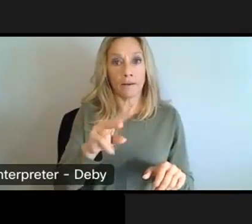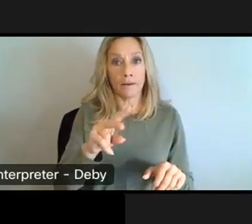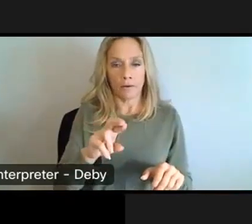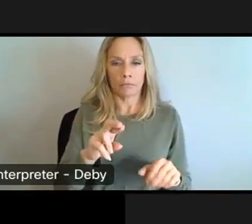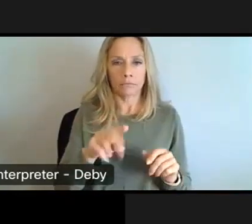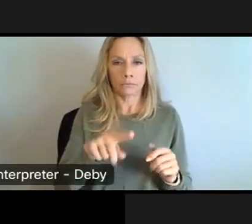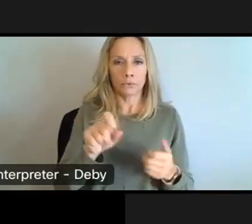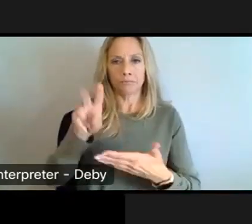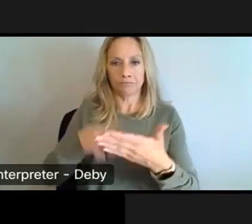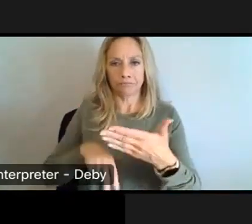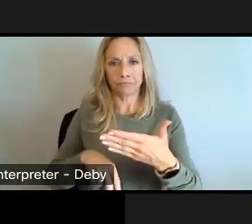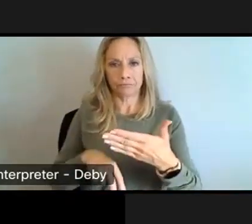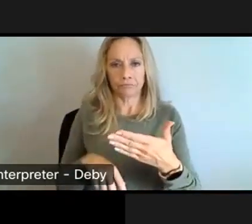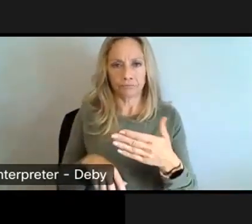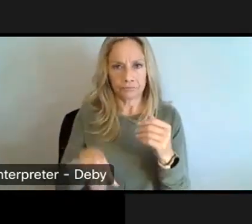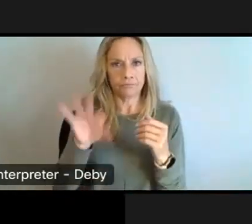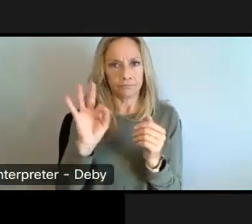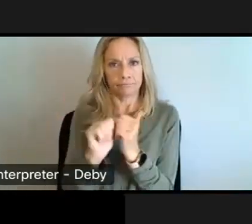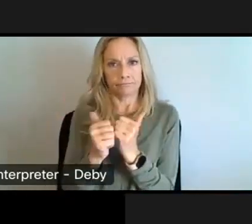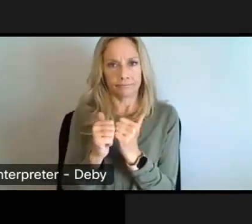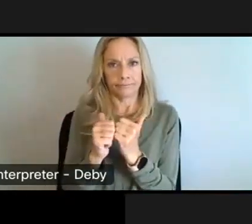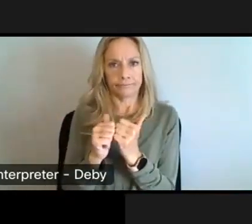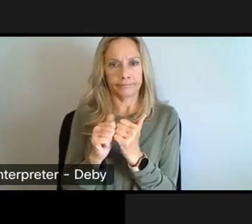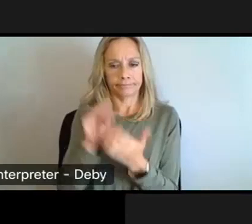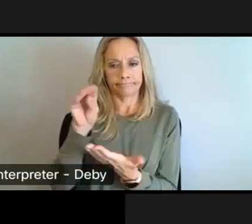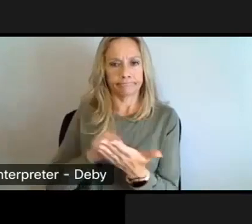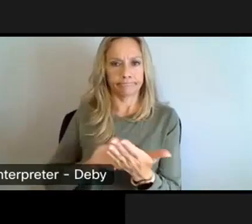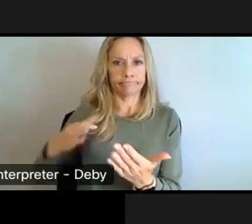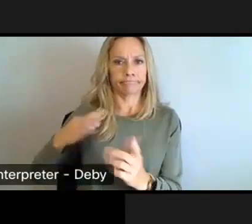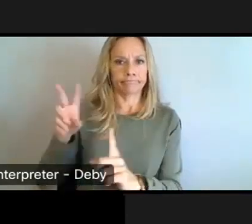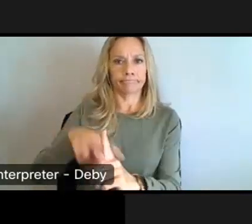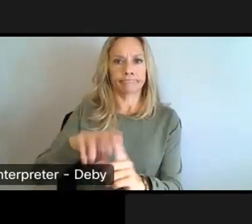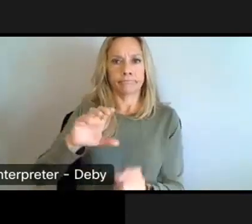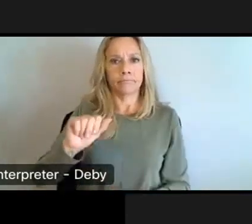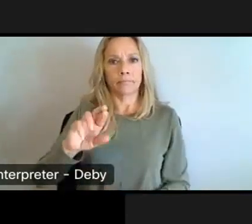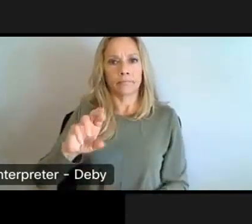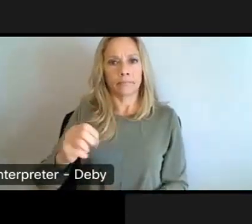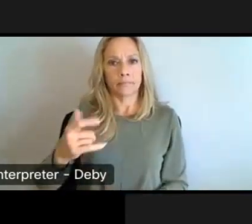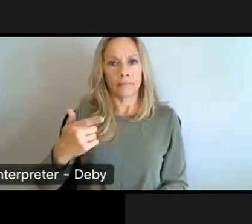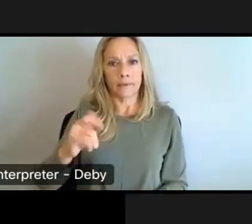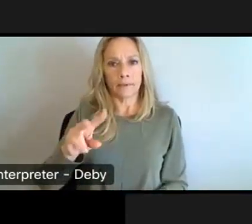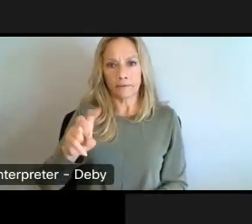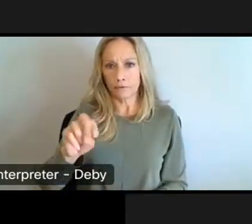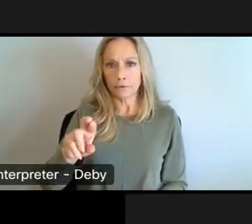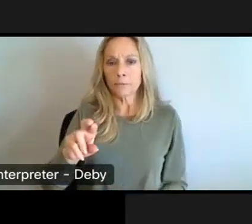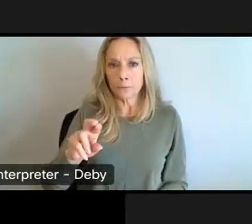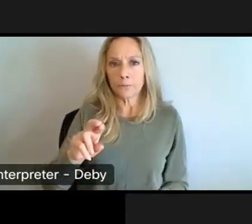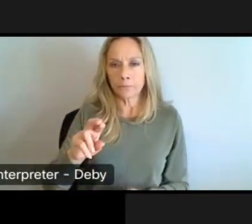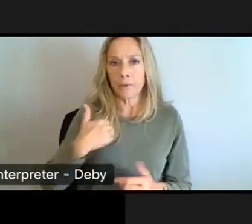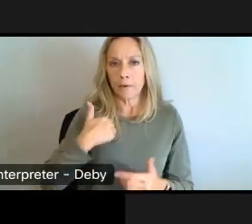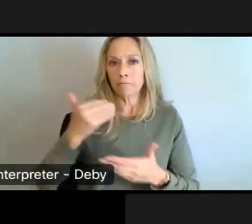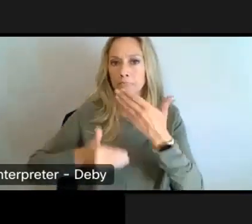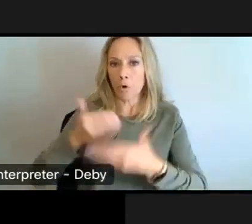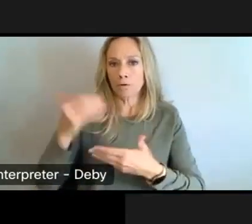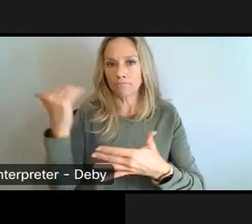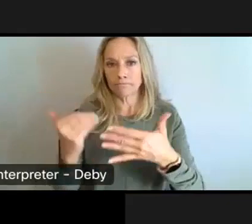read up on how to apply for caregiver status. There is a process to it.